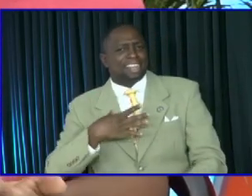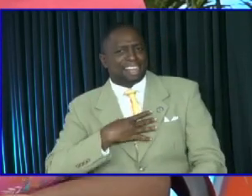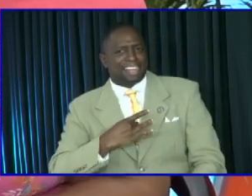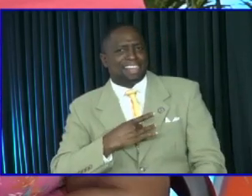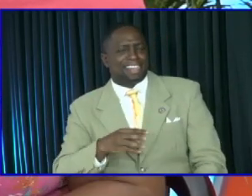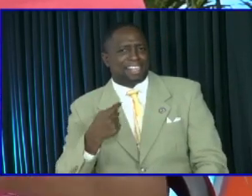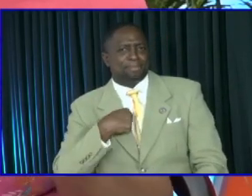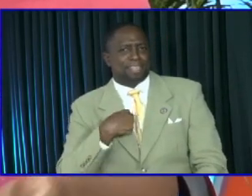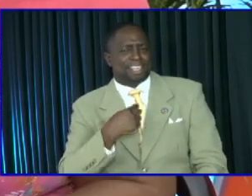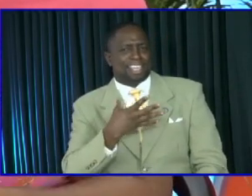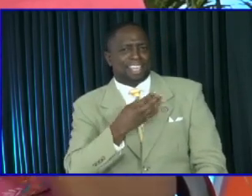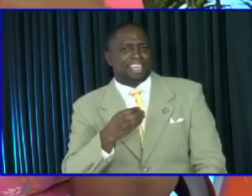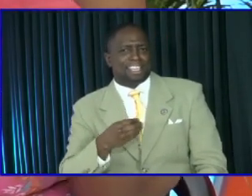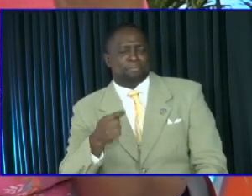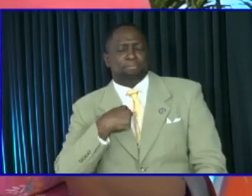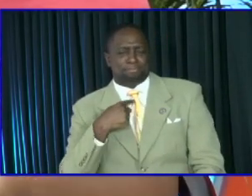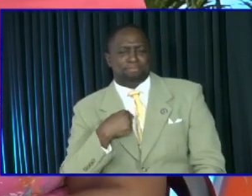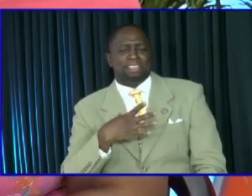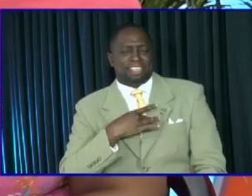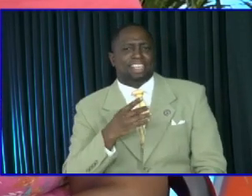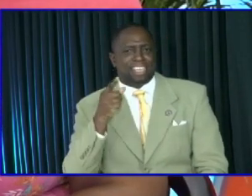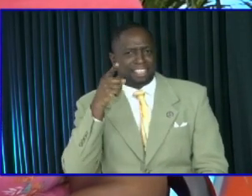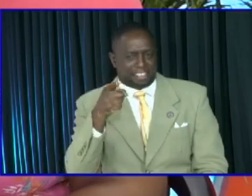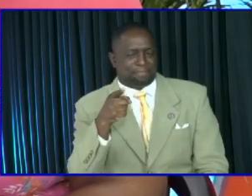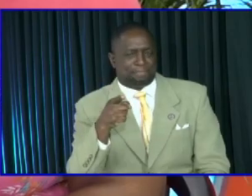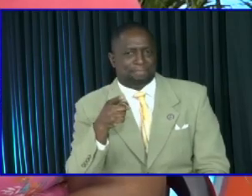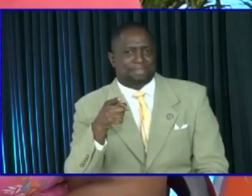We courted, we talked for hours.